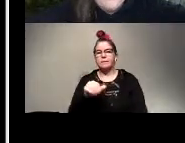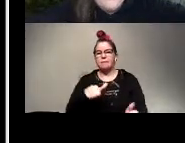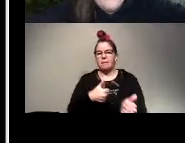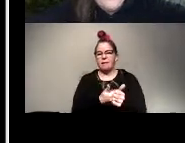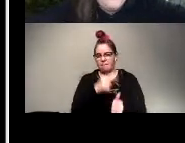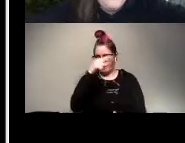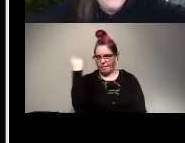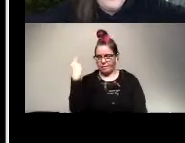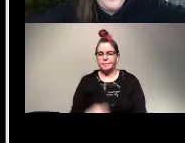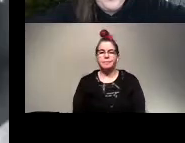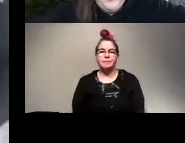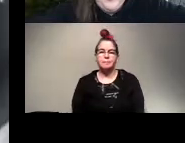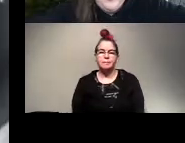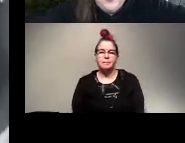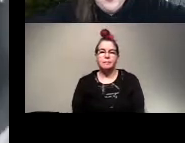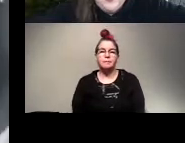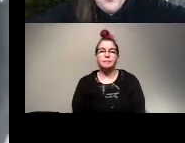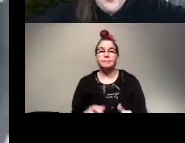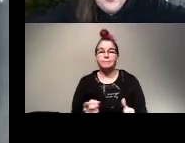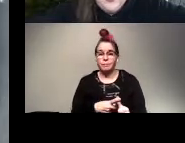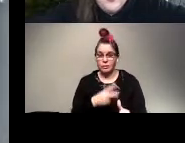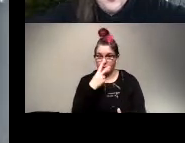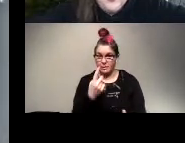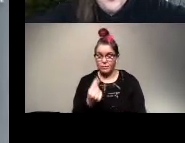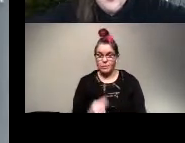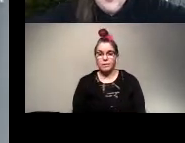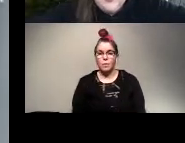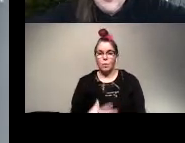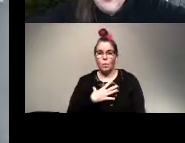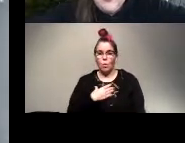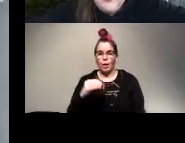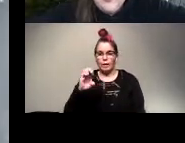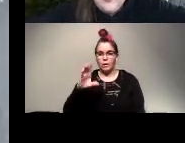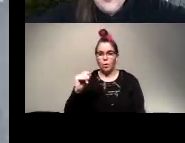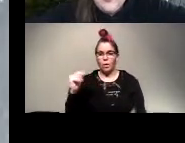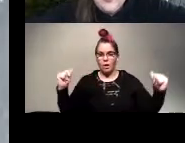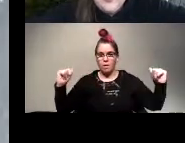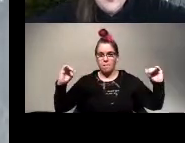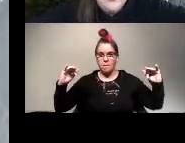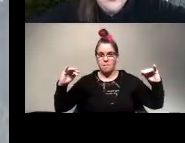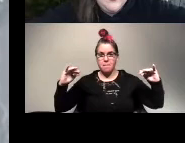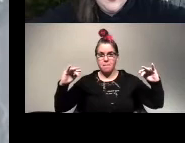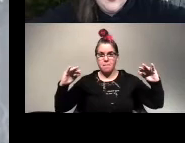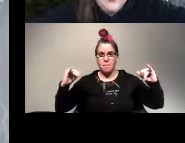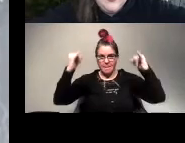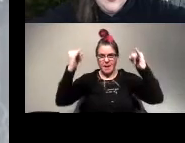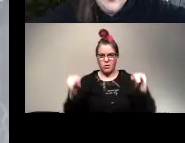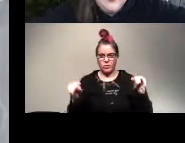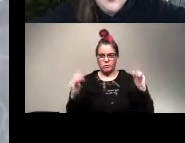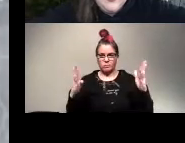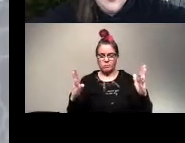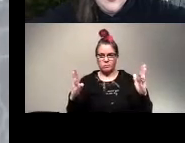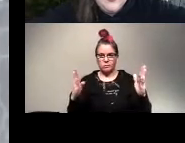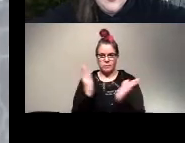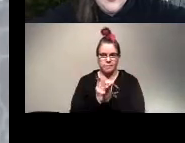So the first thing you see is these white E. coli spreading all the way up to the boundary. And then they